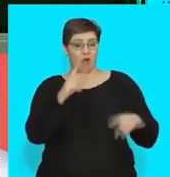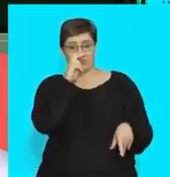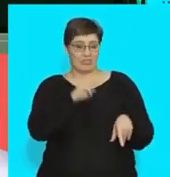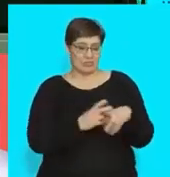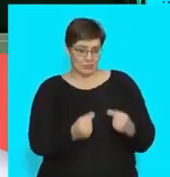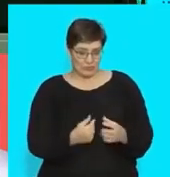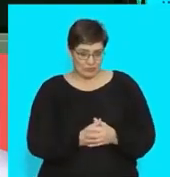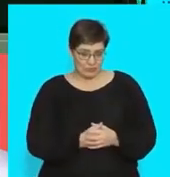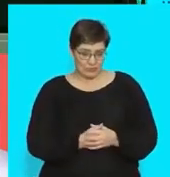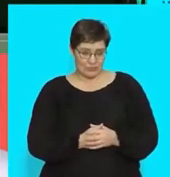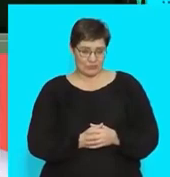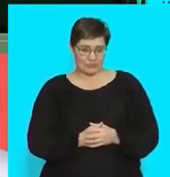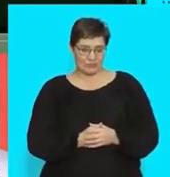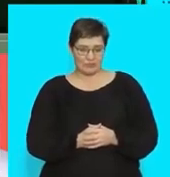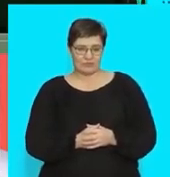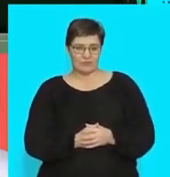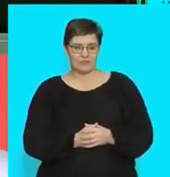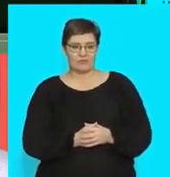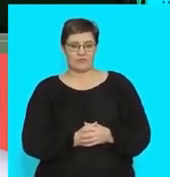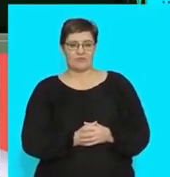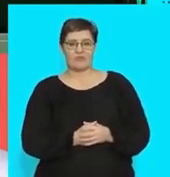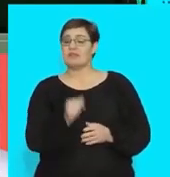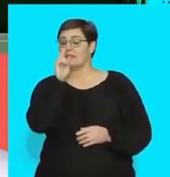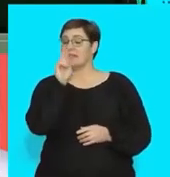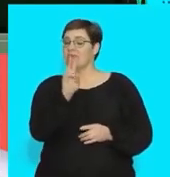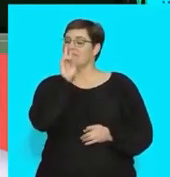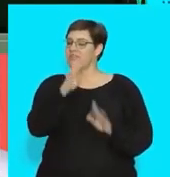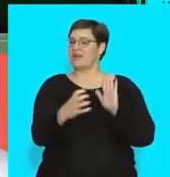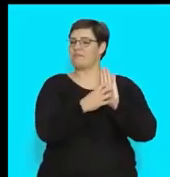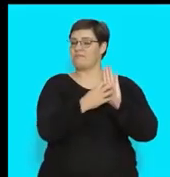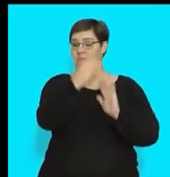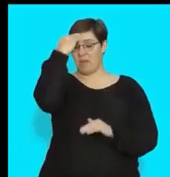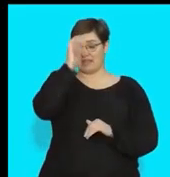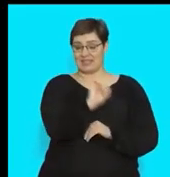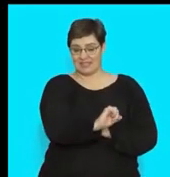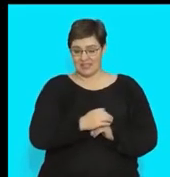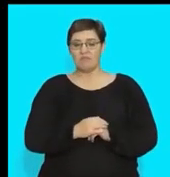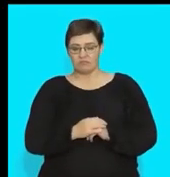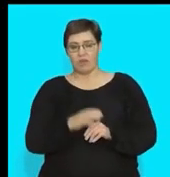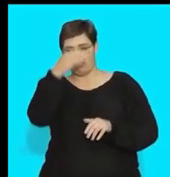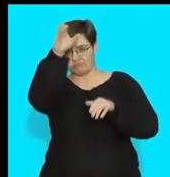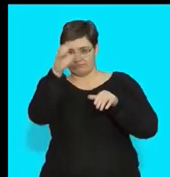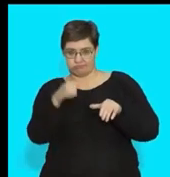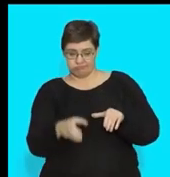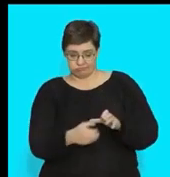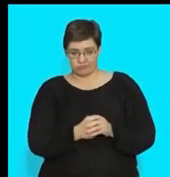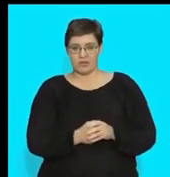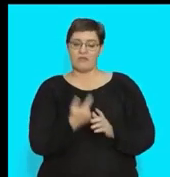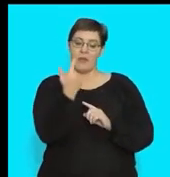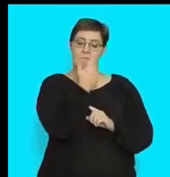need to get to do. As I said to you, you can see on the mind map, that's how we've broken it down. You've got your